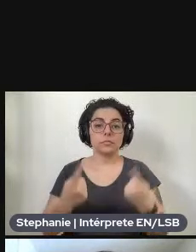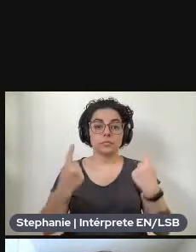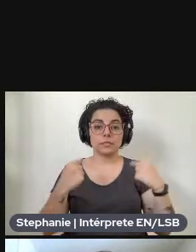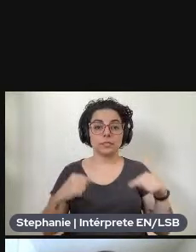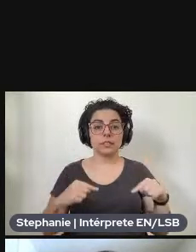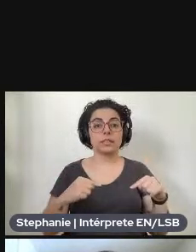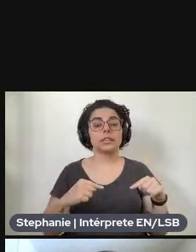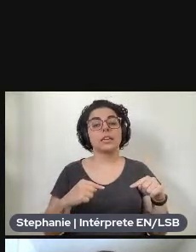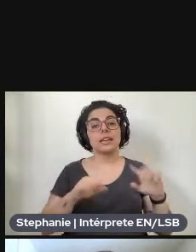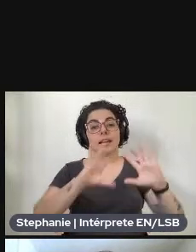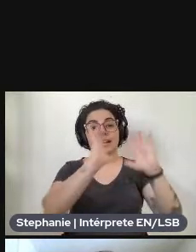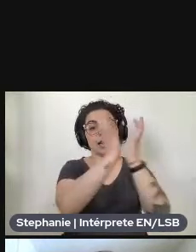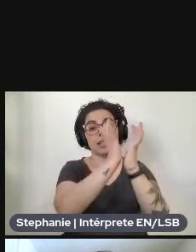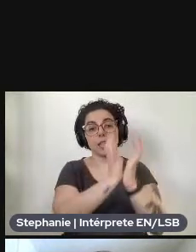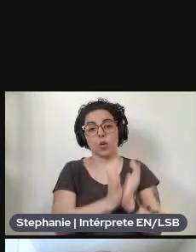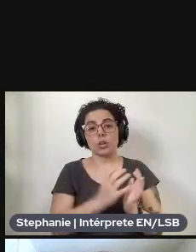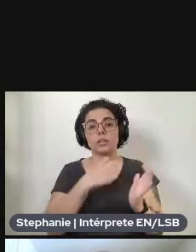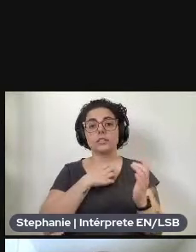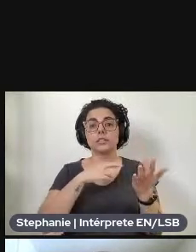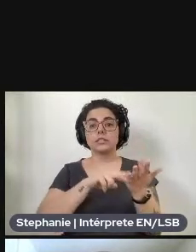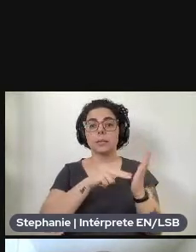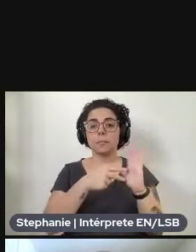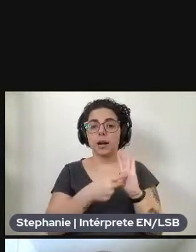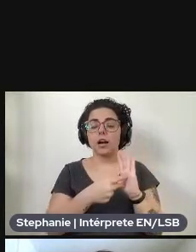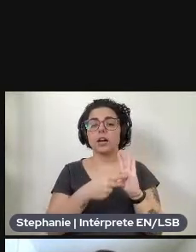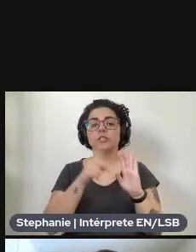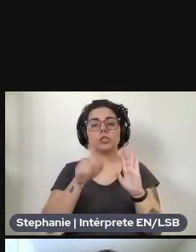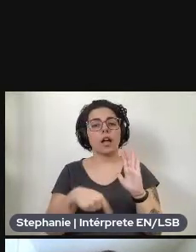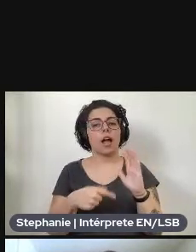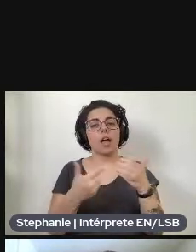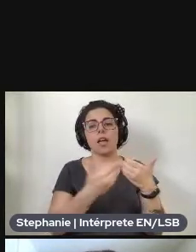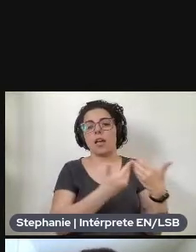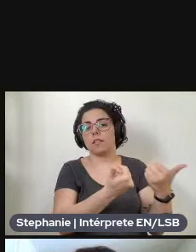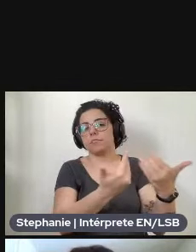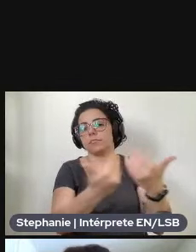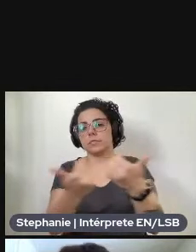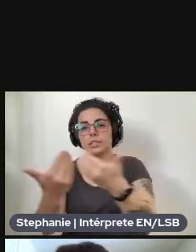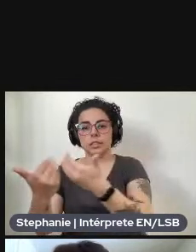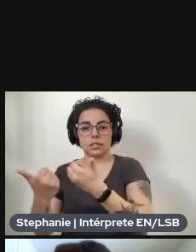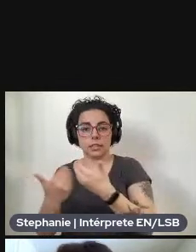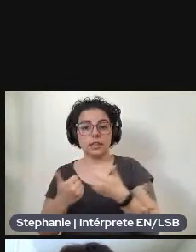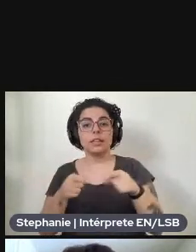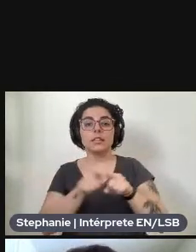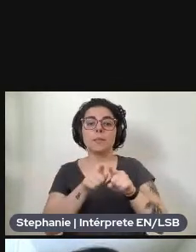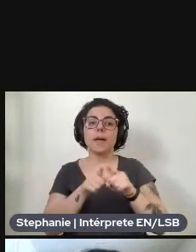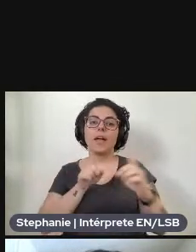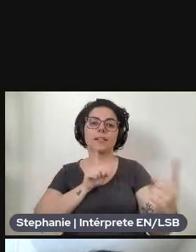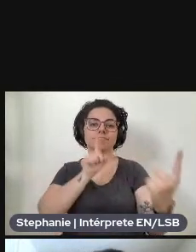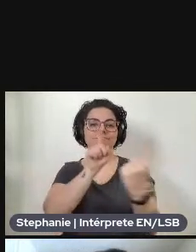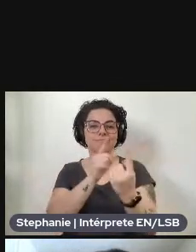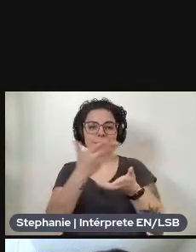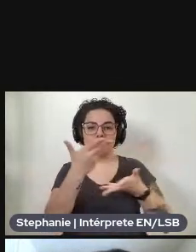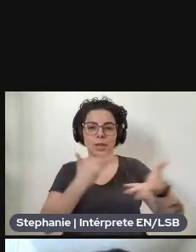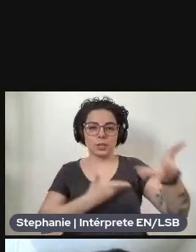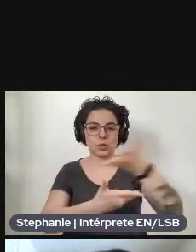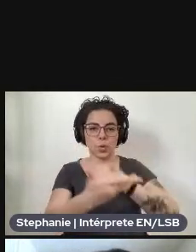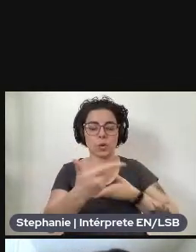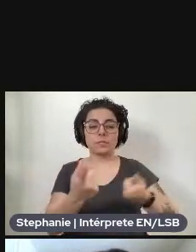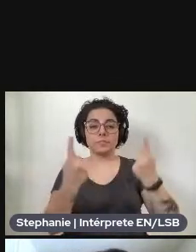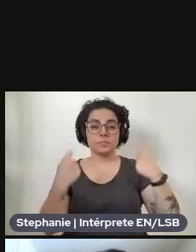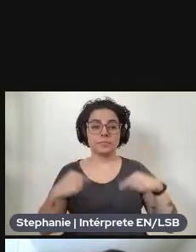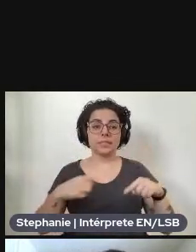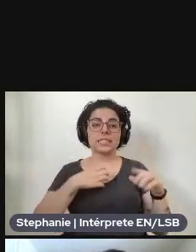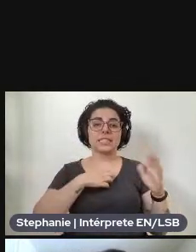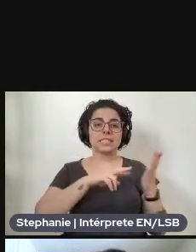Semantic categories are independent of interpersonal categories, and universal semantics are supposed not to